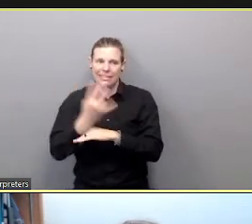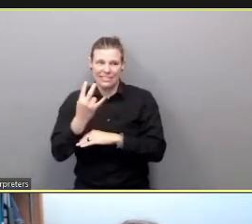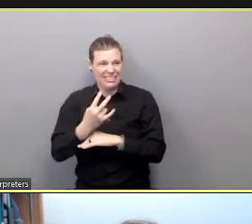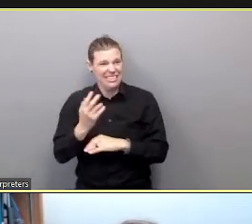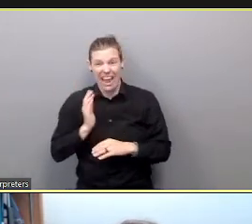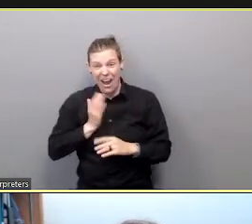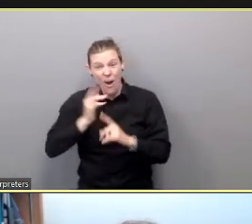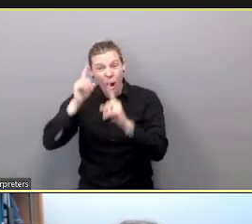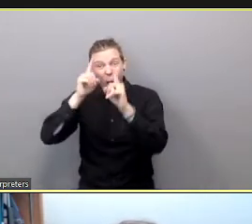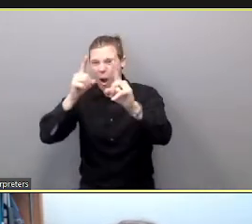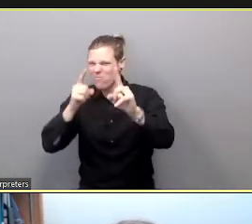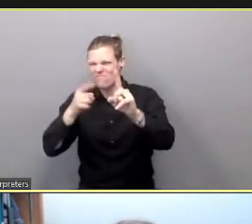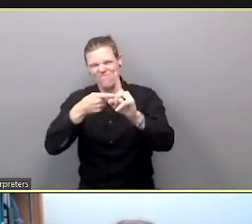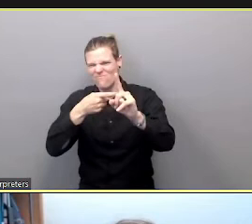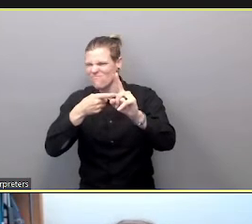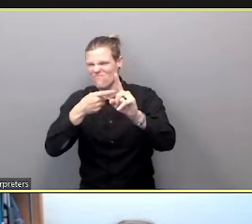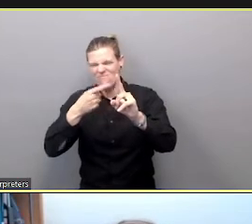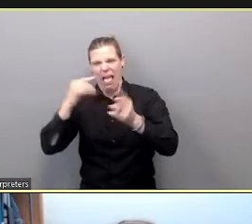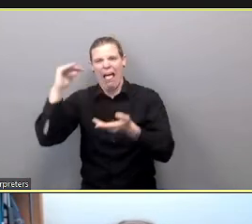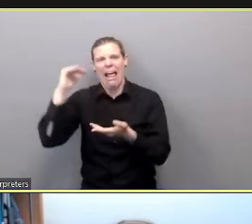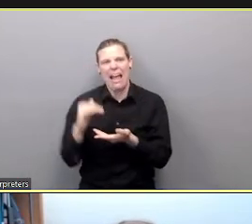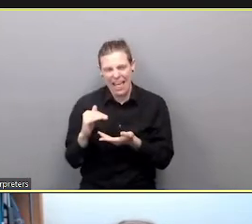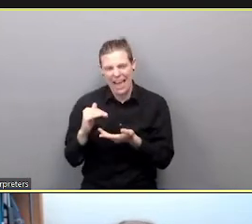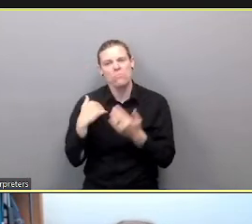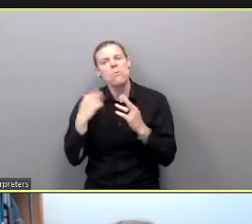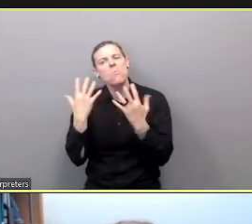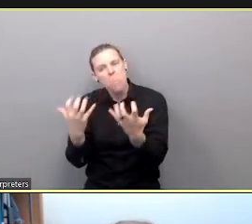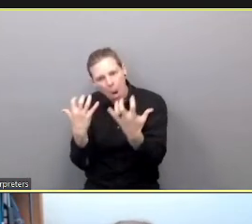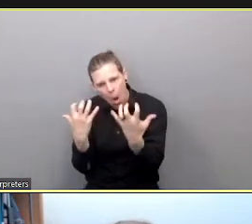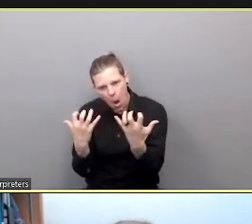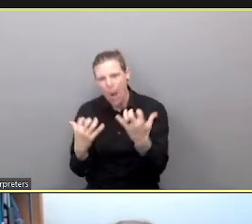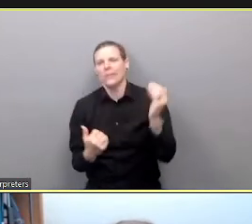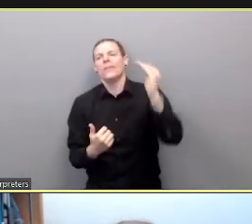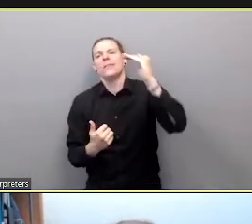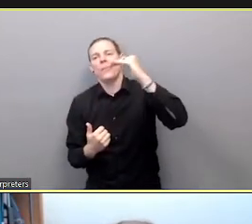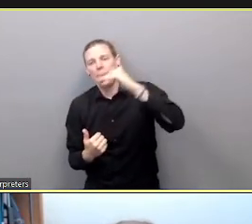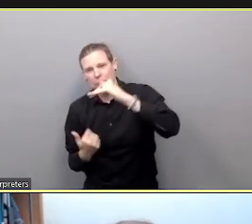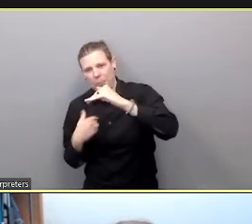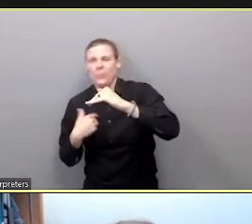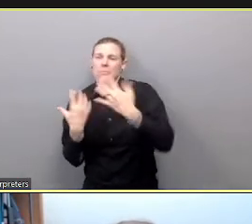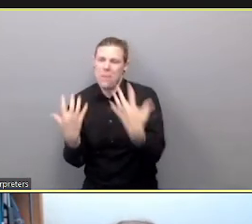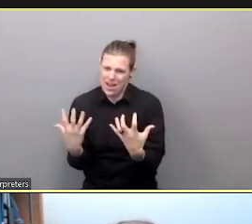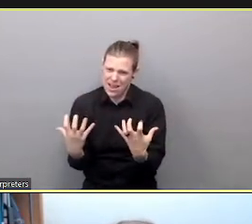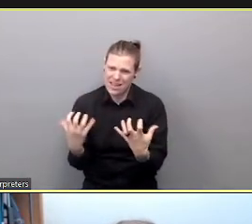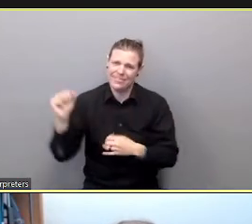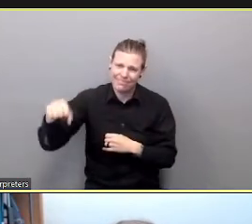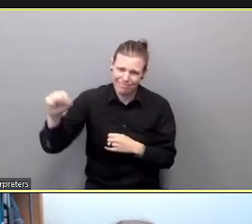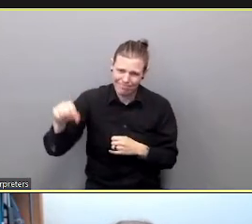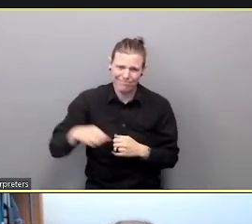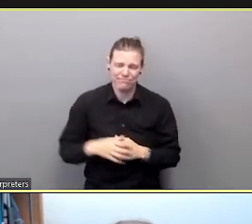this begin to trend downward. And let me look at the next slide.